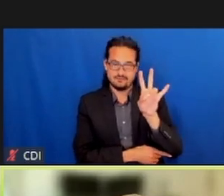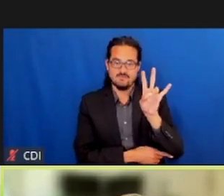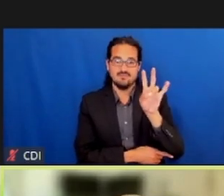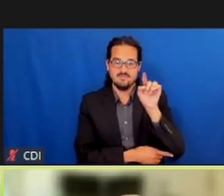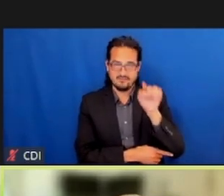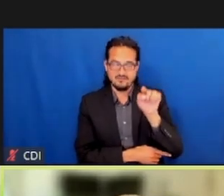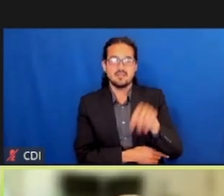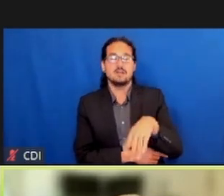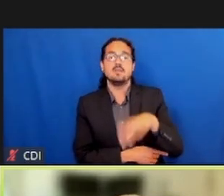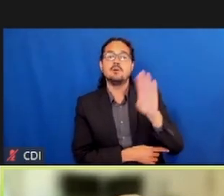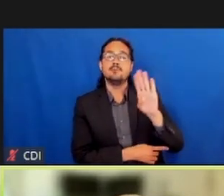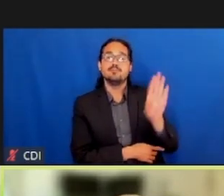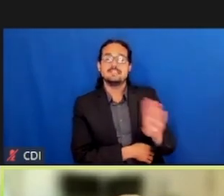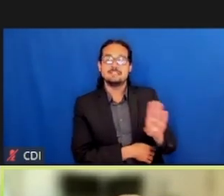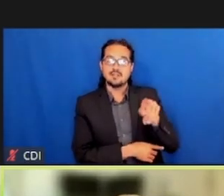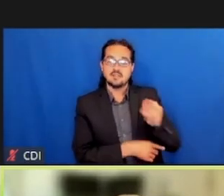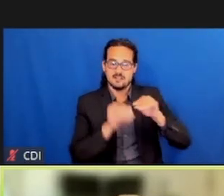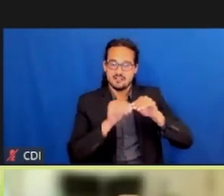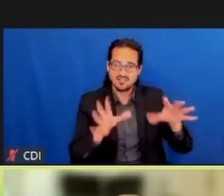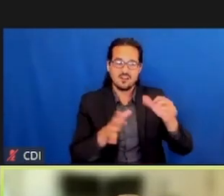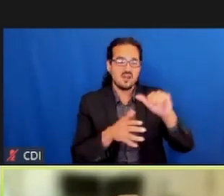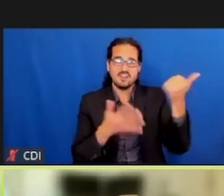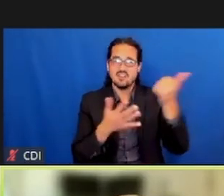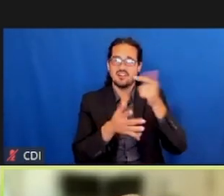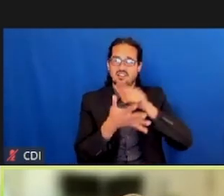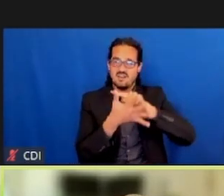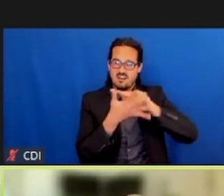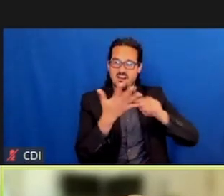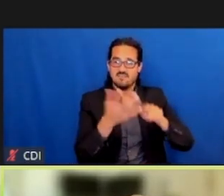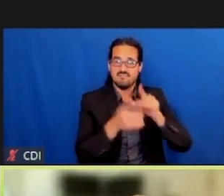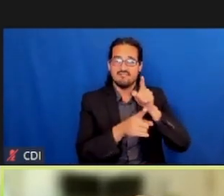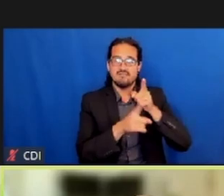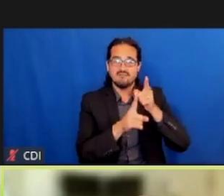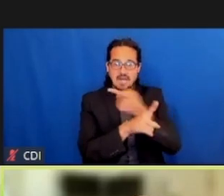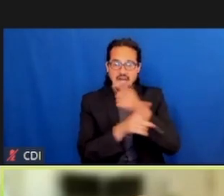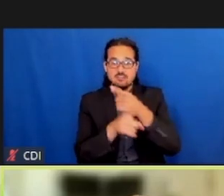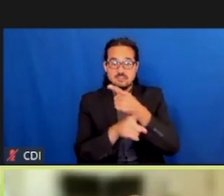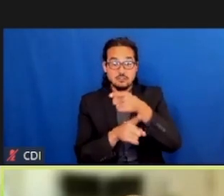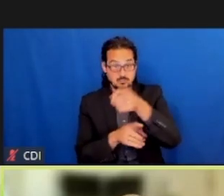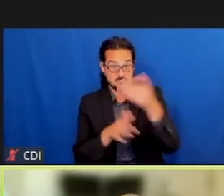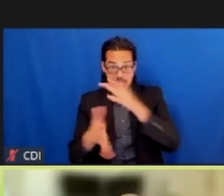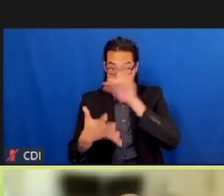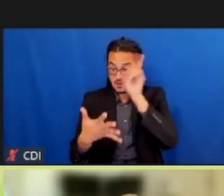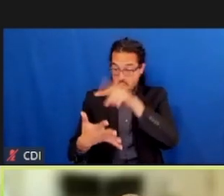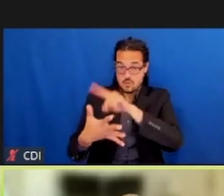pay attention to the CDC site if you're planning to travel. Next slide, please.